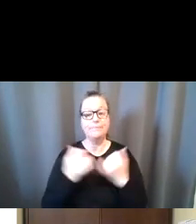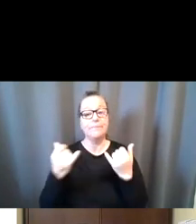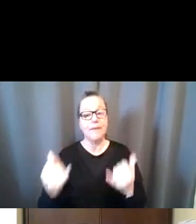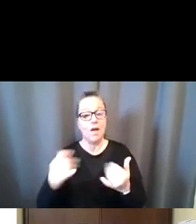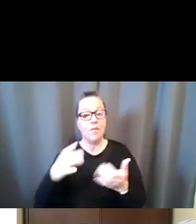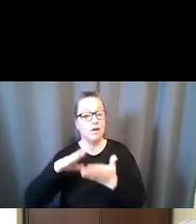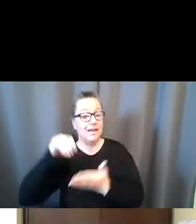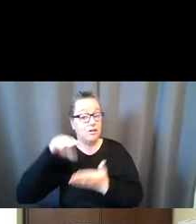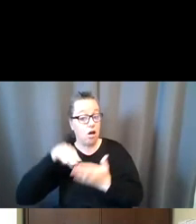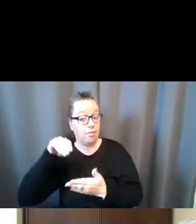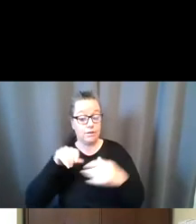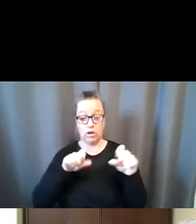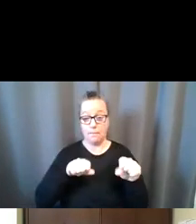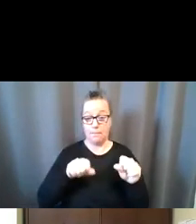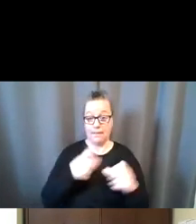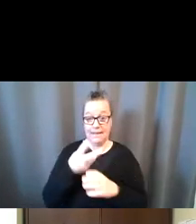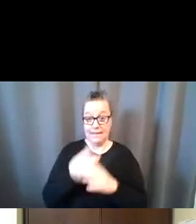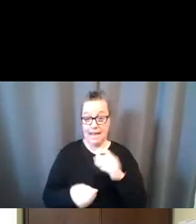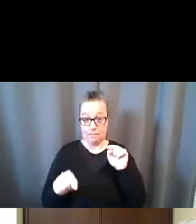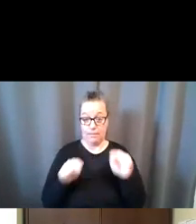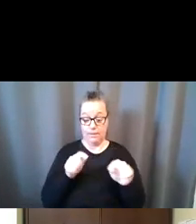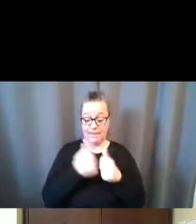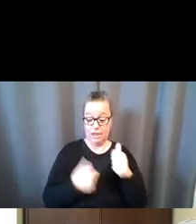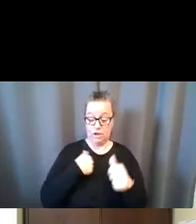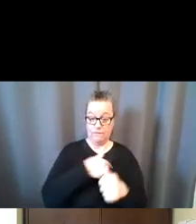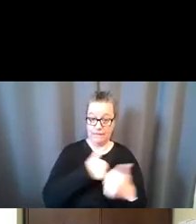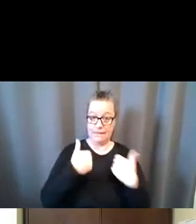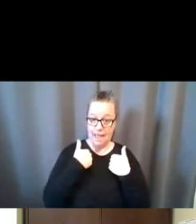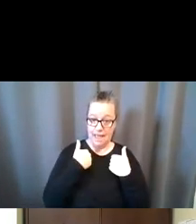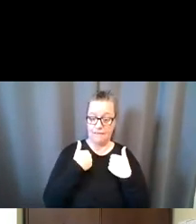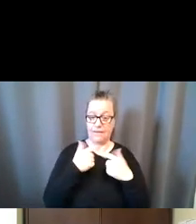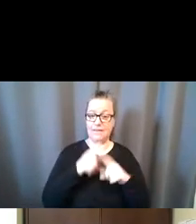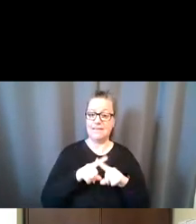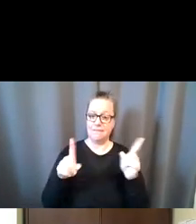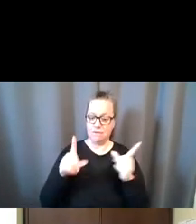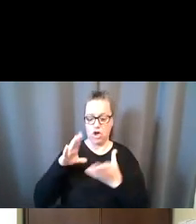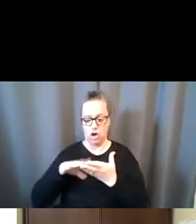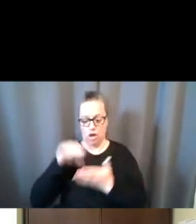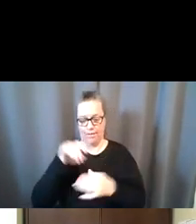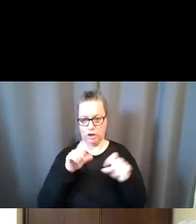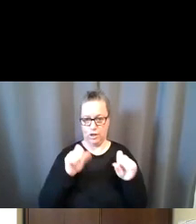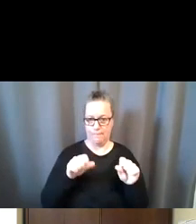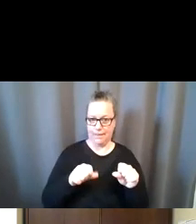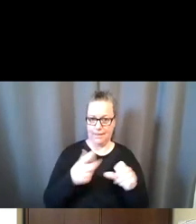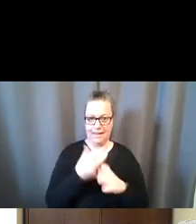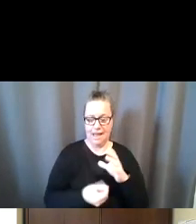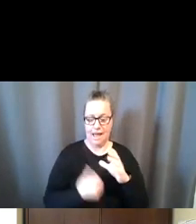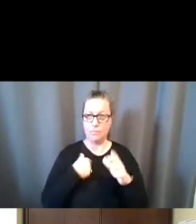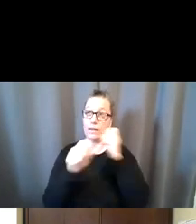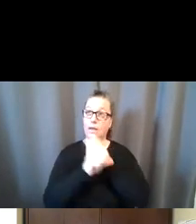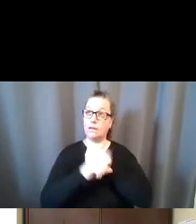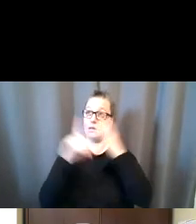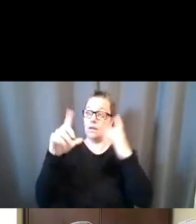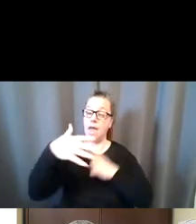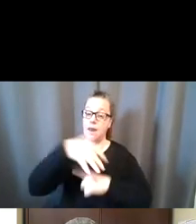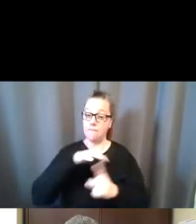ability gap. Each of us individually will have a different knowledge ability gap. We can envision an environment